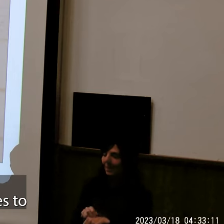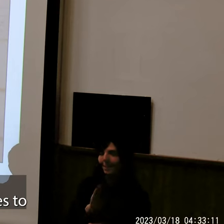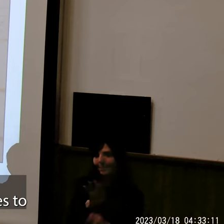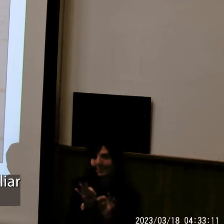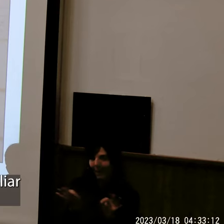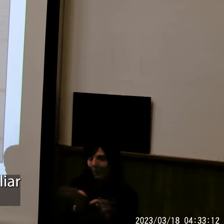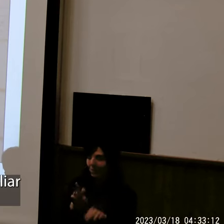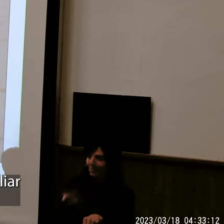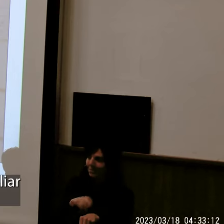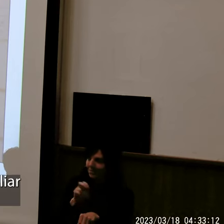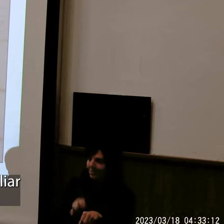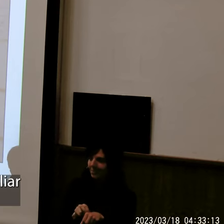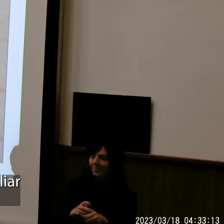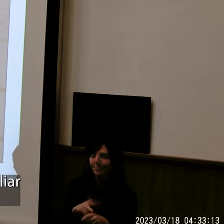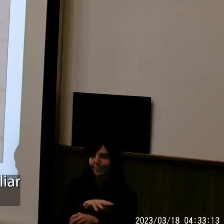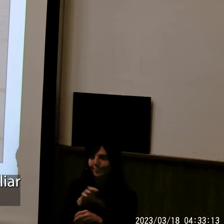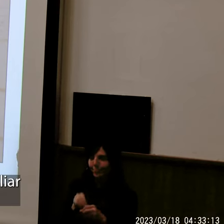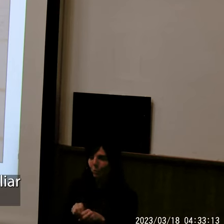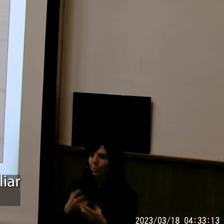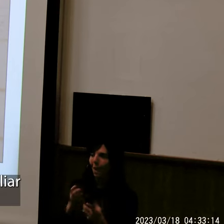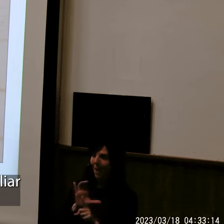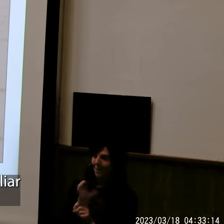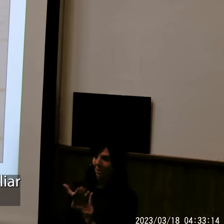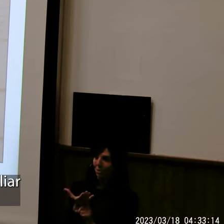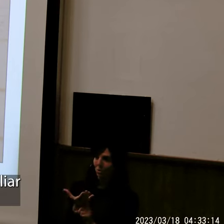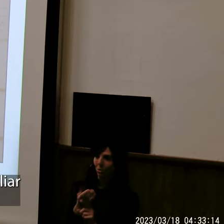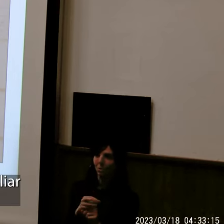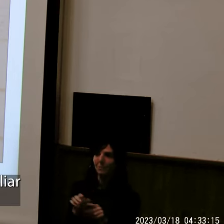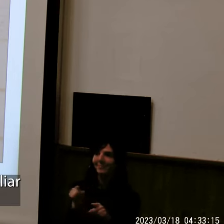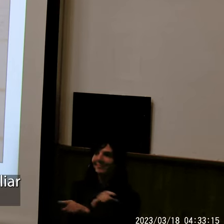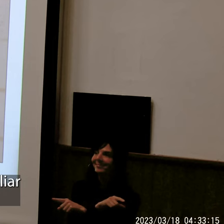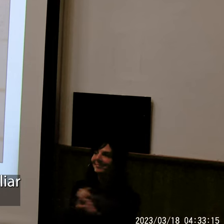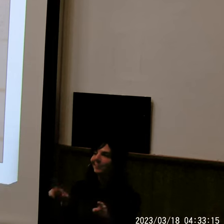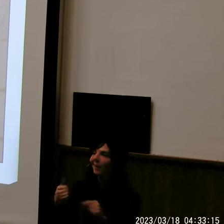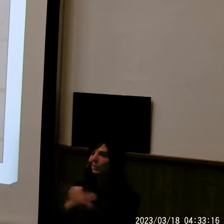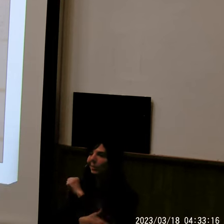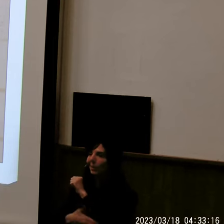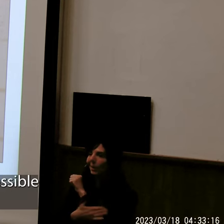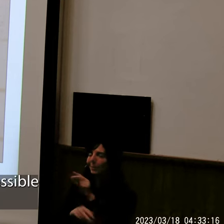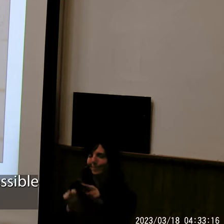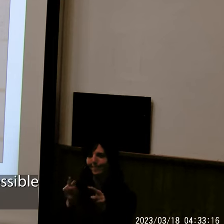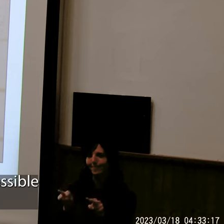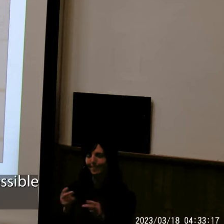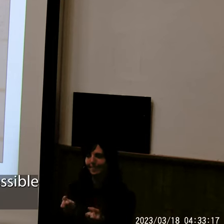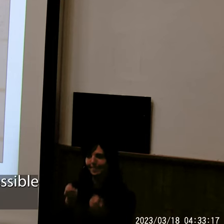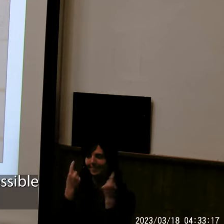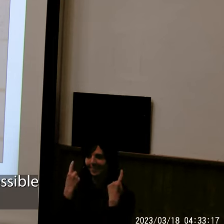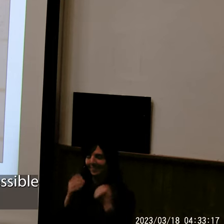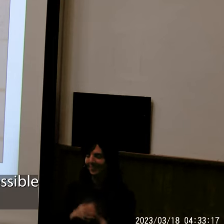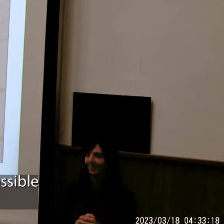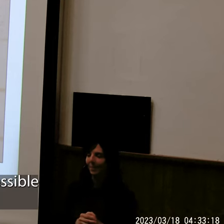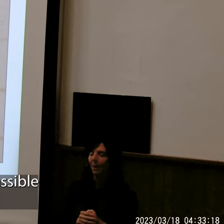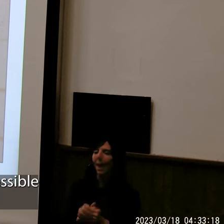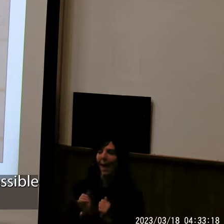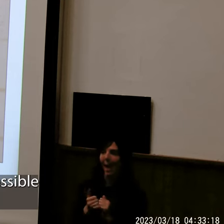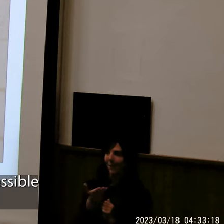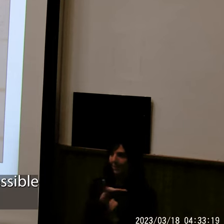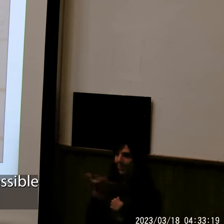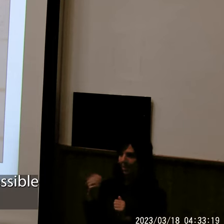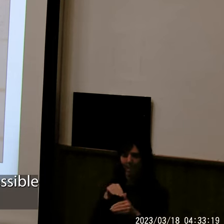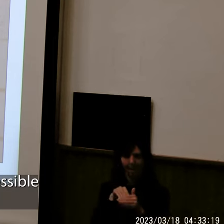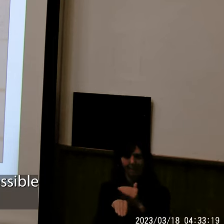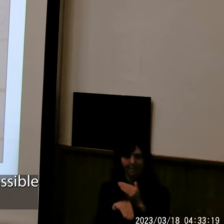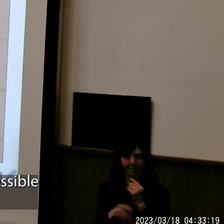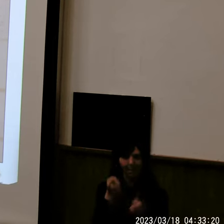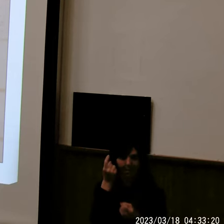and references to Irish culture that are likely unfamiliar to an international audience. To make those references more accessible and thereby